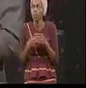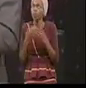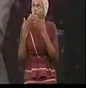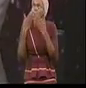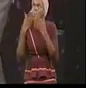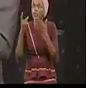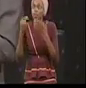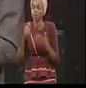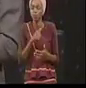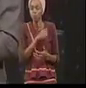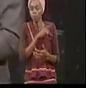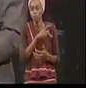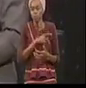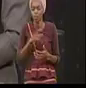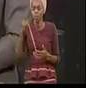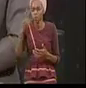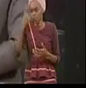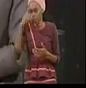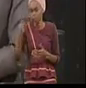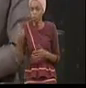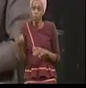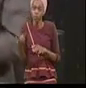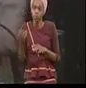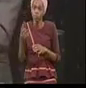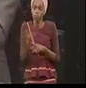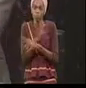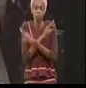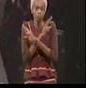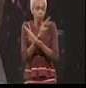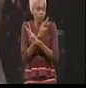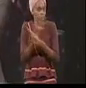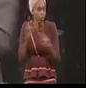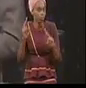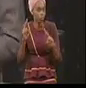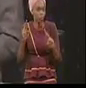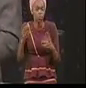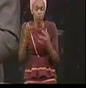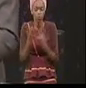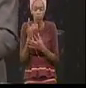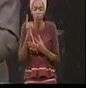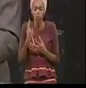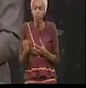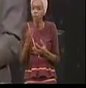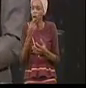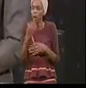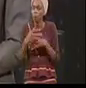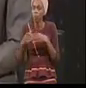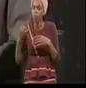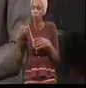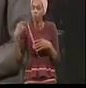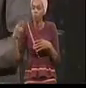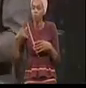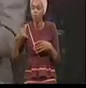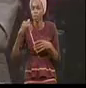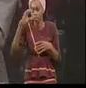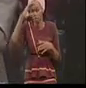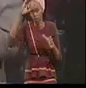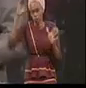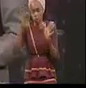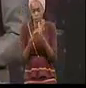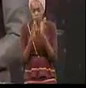for Calvary. We want to thank God for the redemption through the blood of the everlasting covenant. Open your mouth and bless the name of the